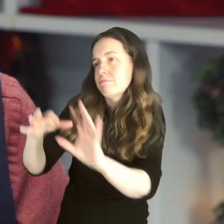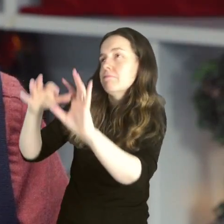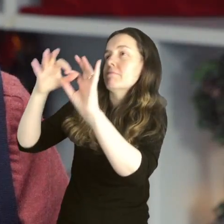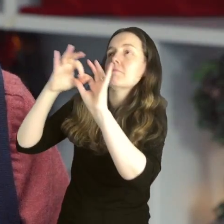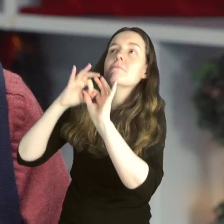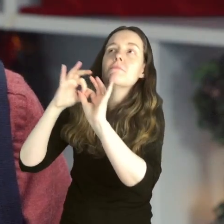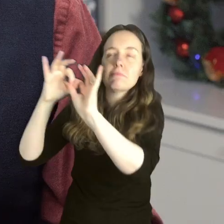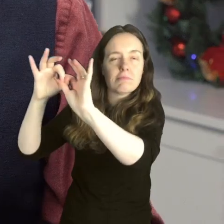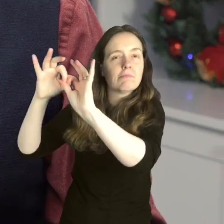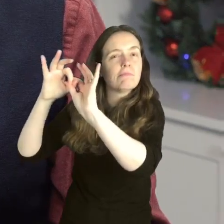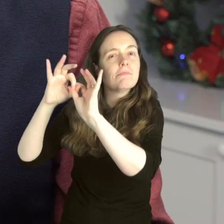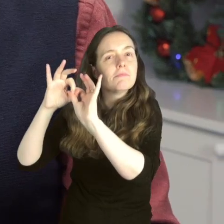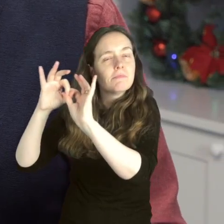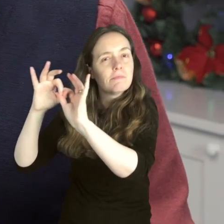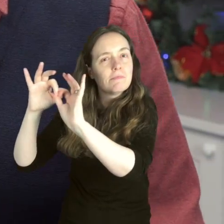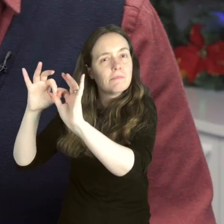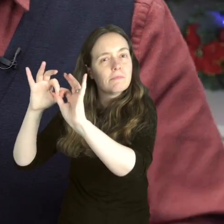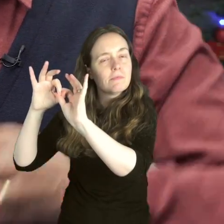reconciled.